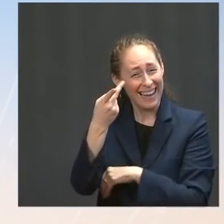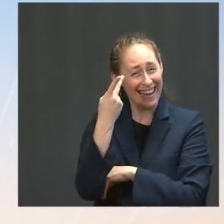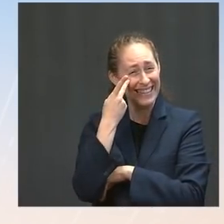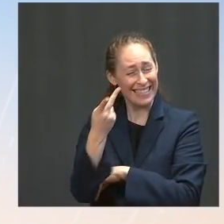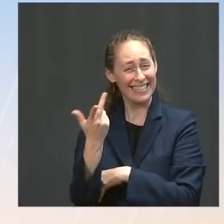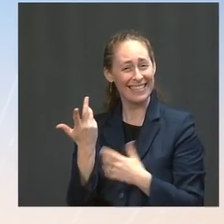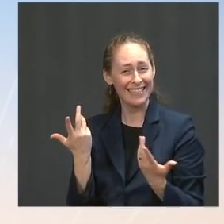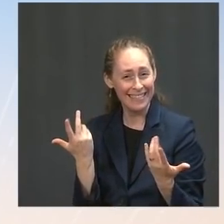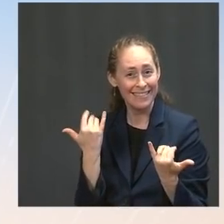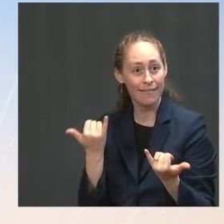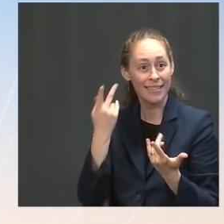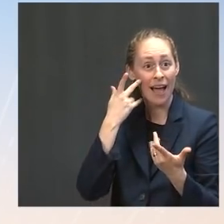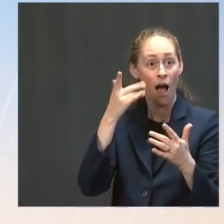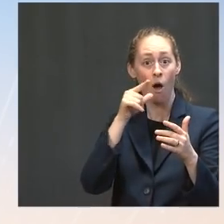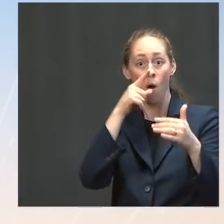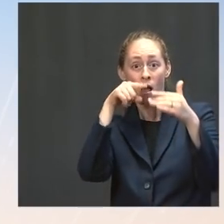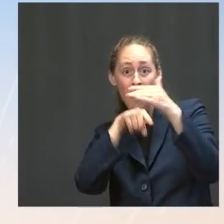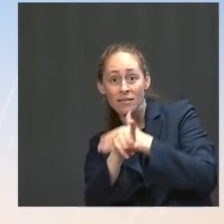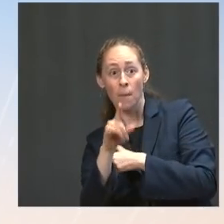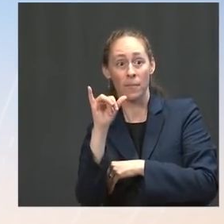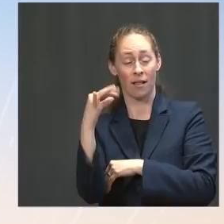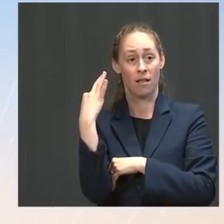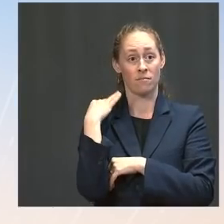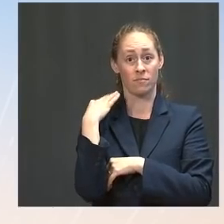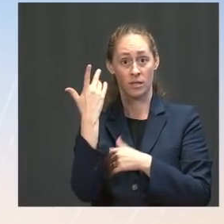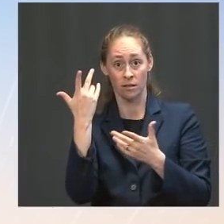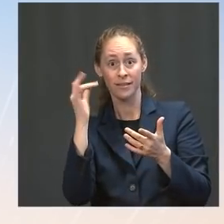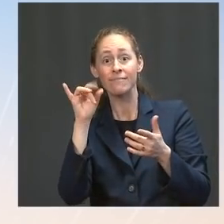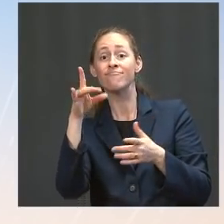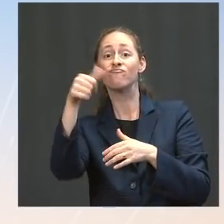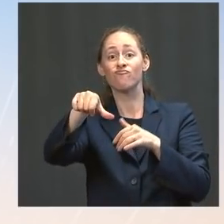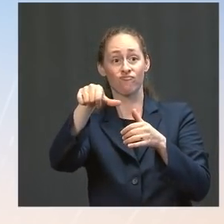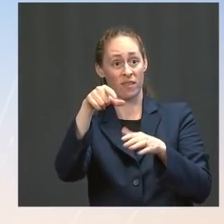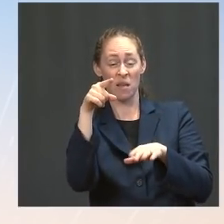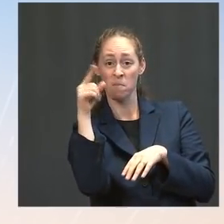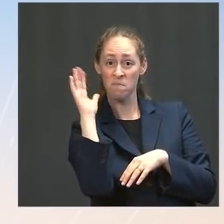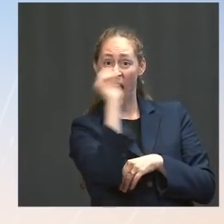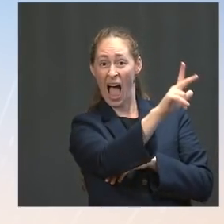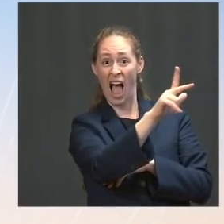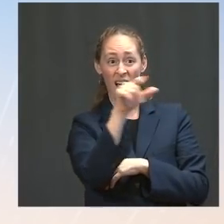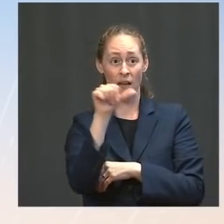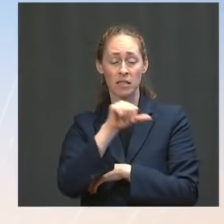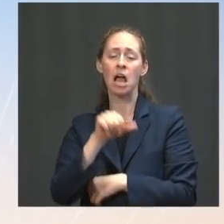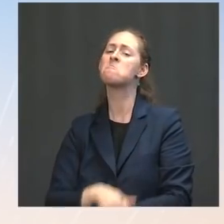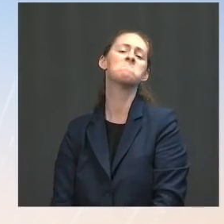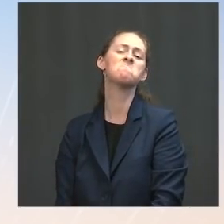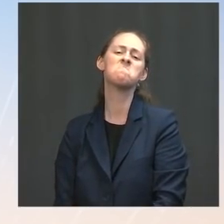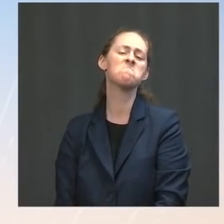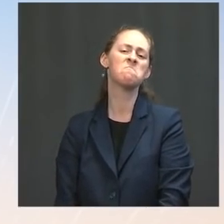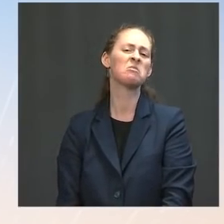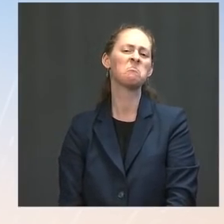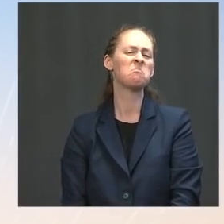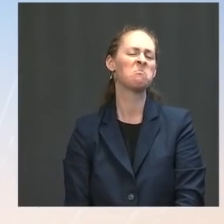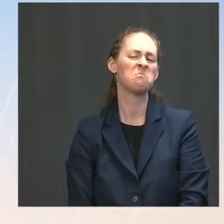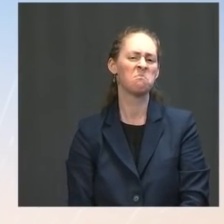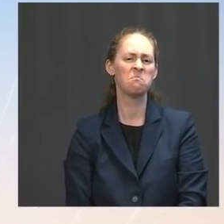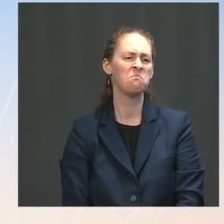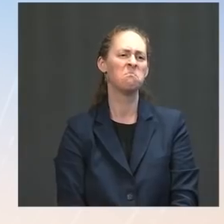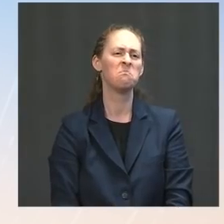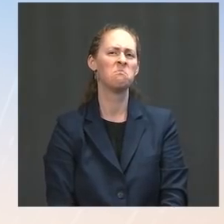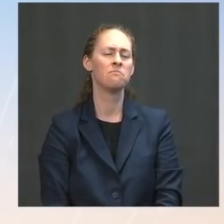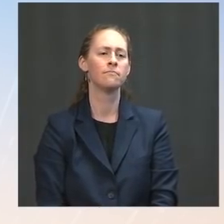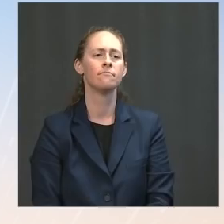Maybe they have an extended family there. Maybe they've spent their entire lives in Afghanistan and they have not yet made the decision to